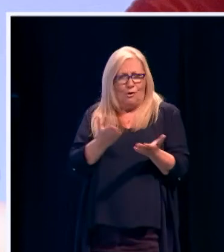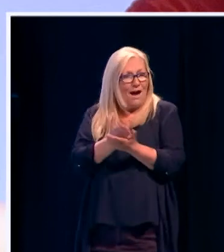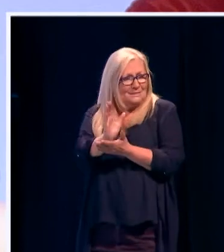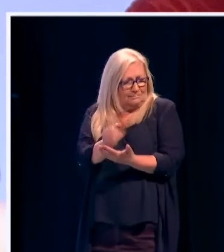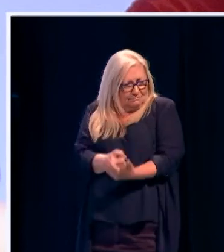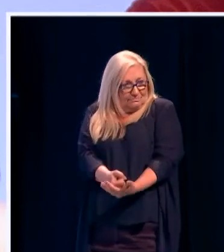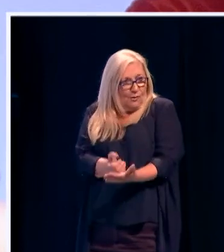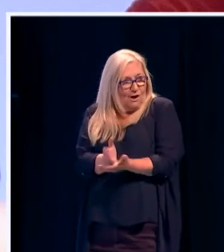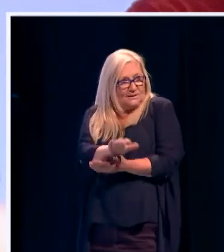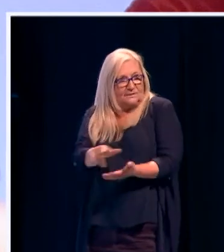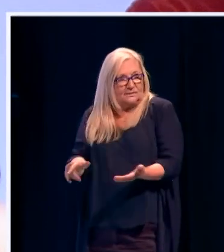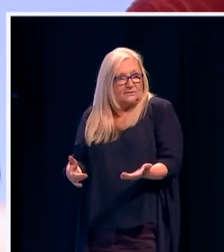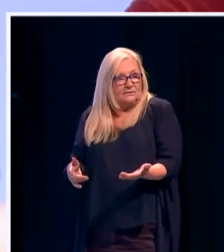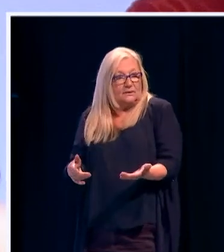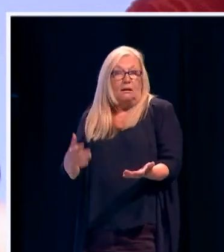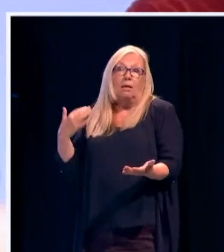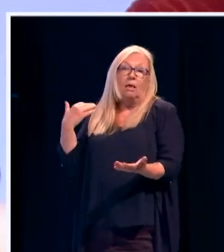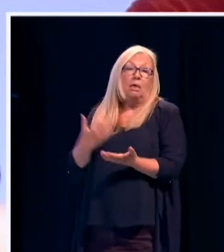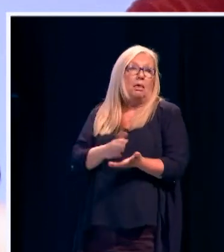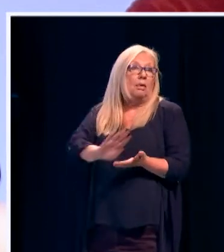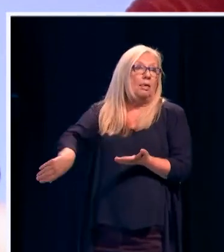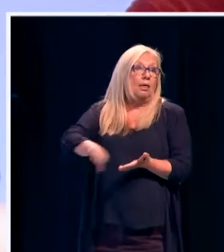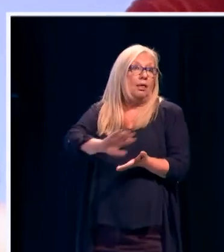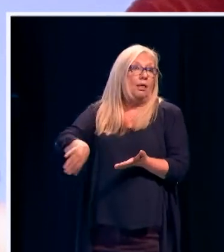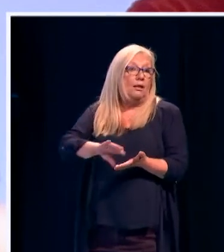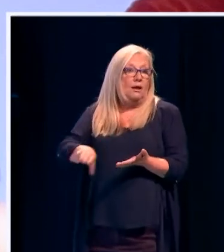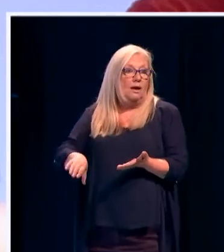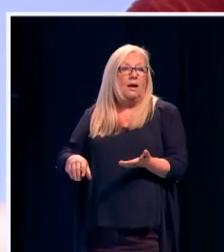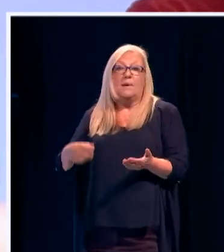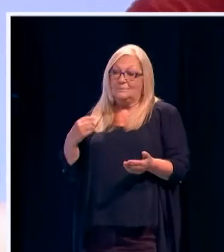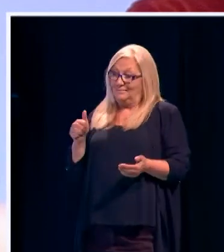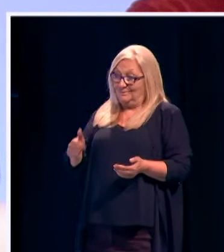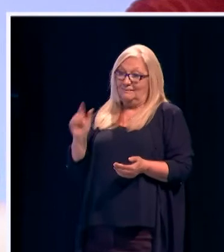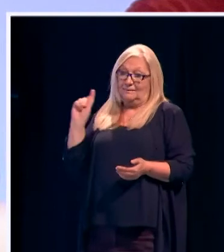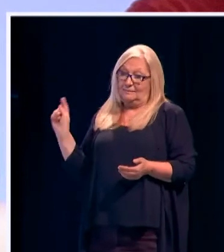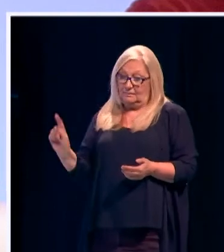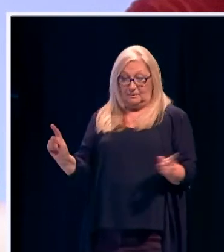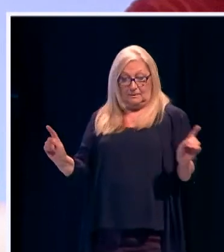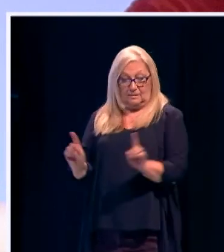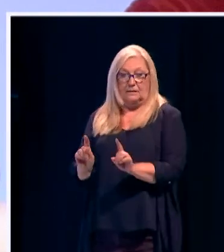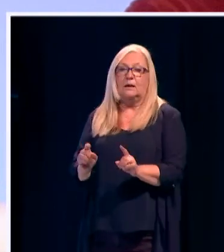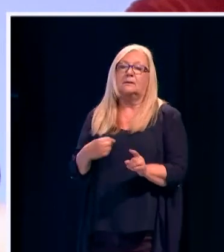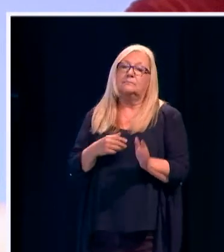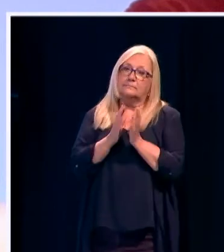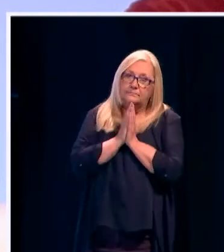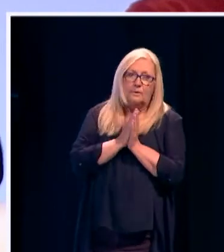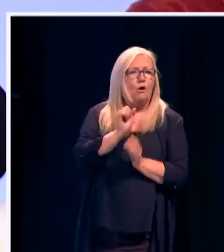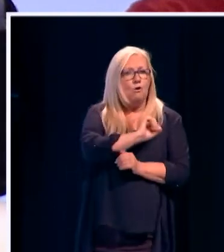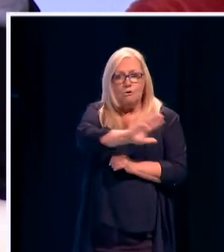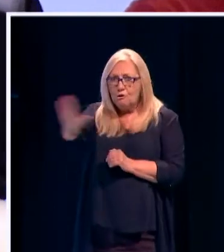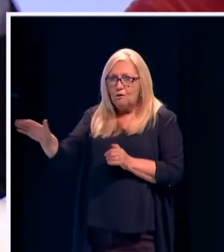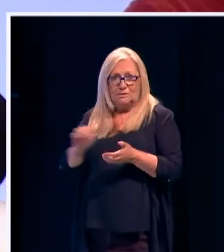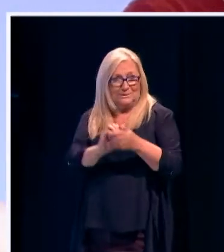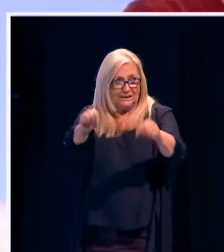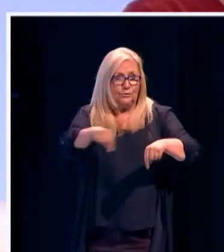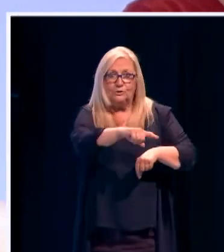which sometimes are denied. And I would make a plea to all organizations that are